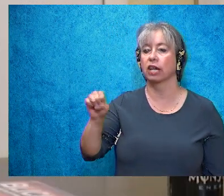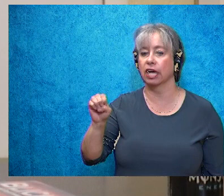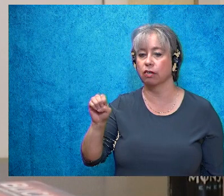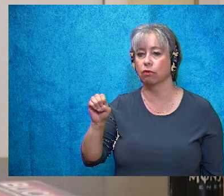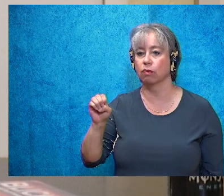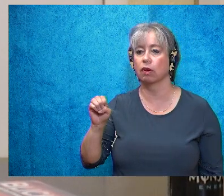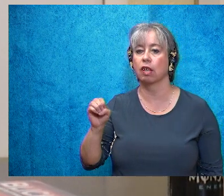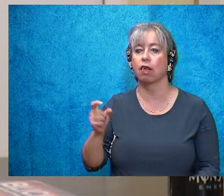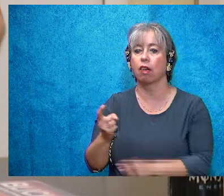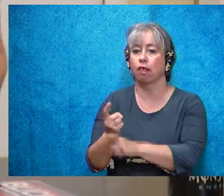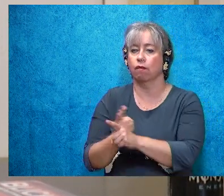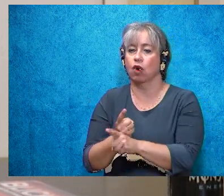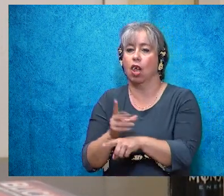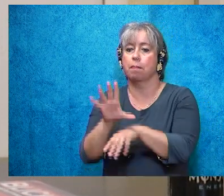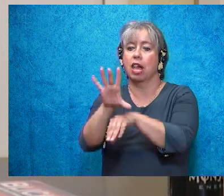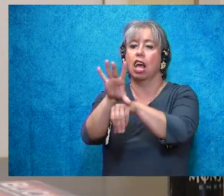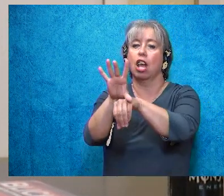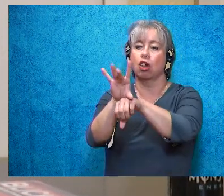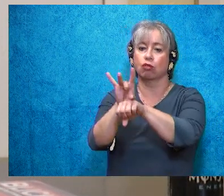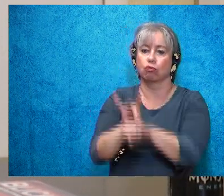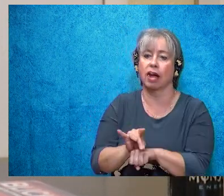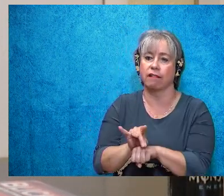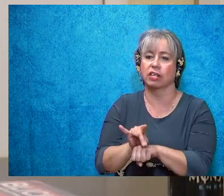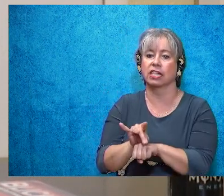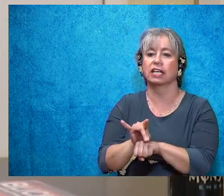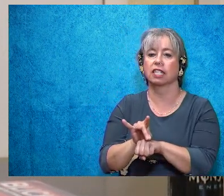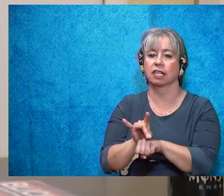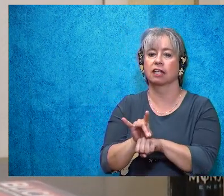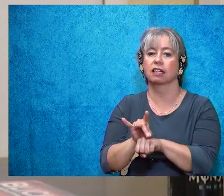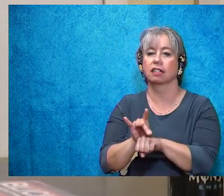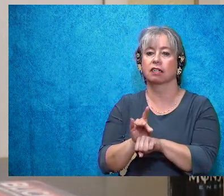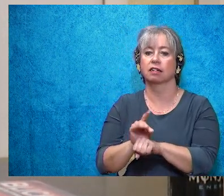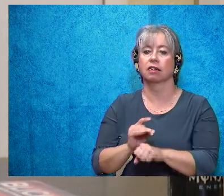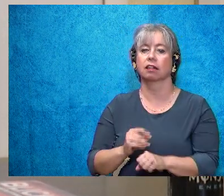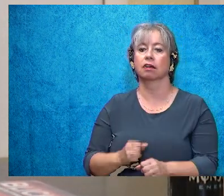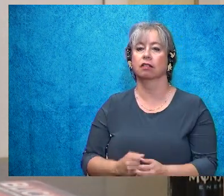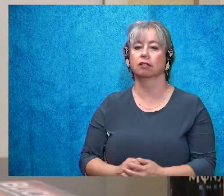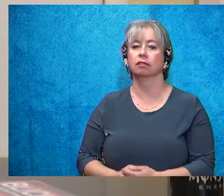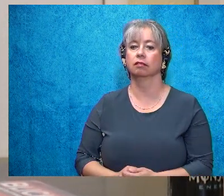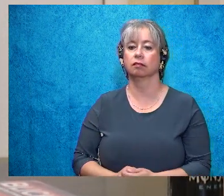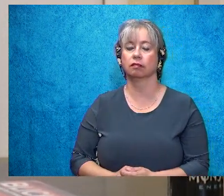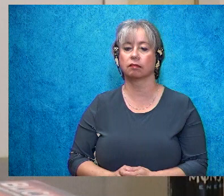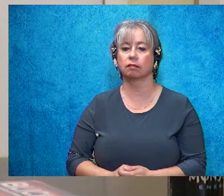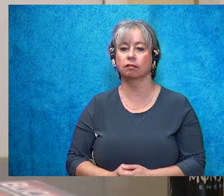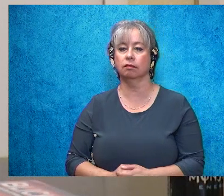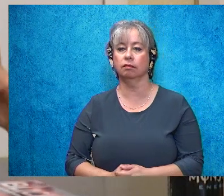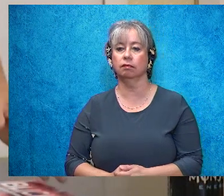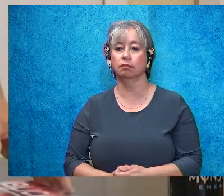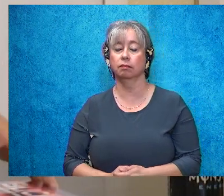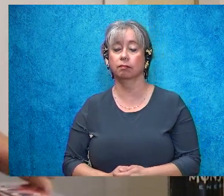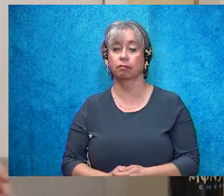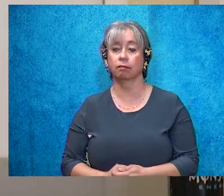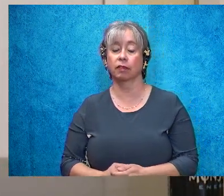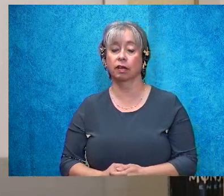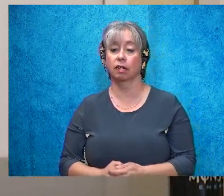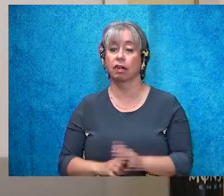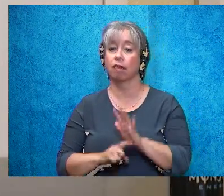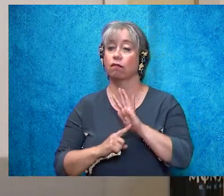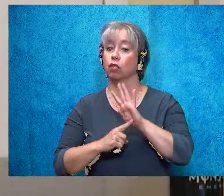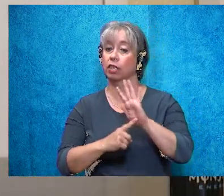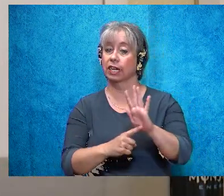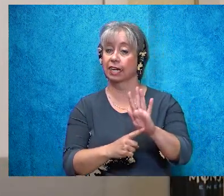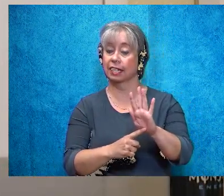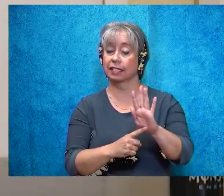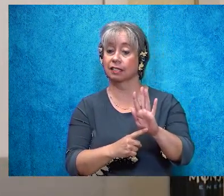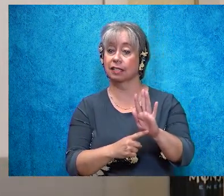due to gravity or its work against gravity. Now, if I were to take a book, for example, going back to